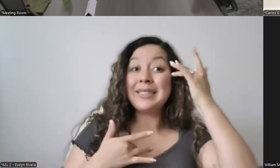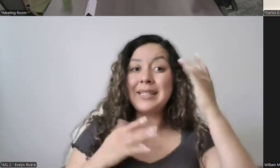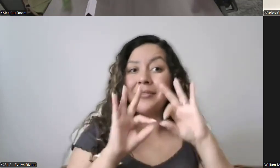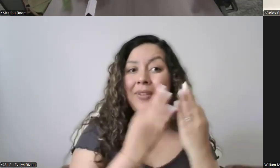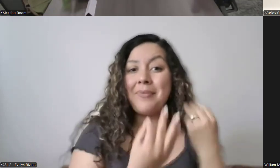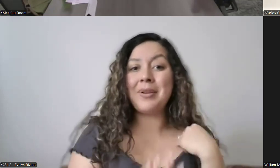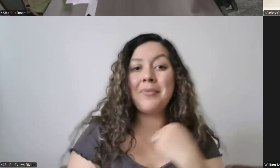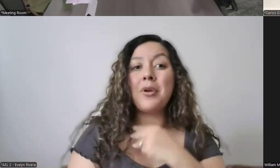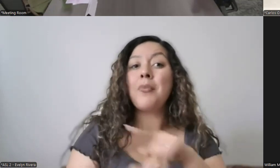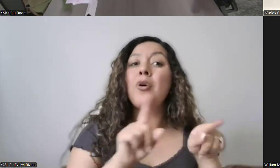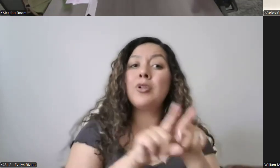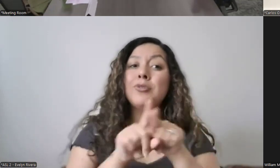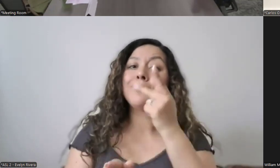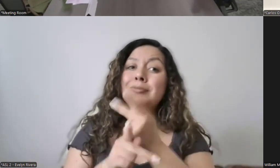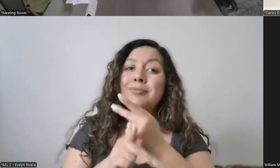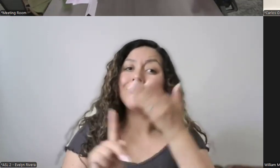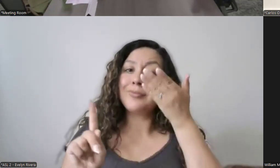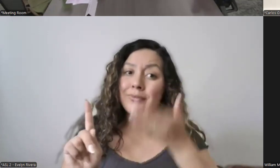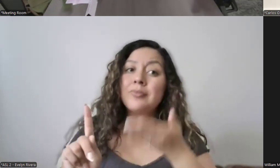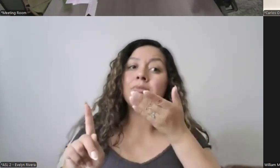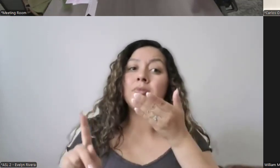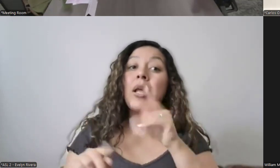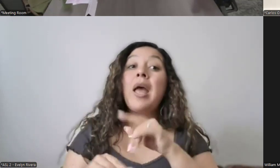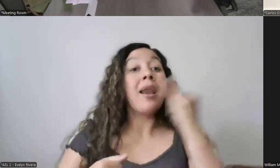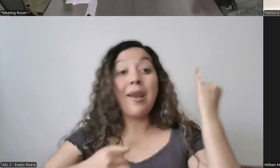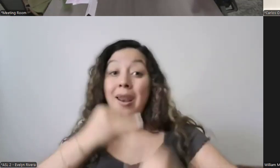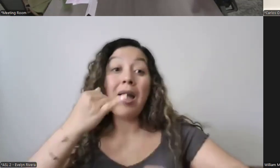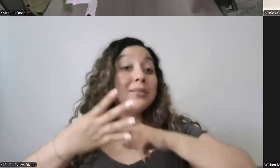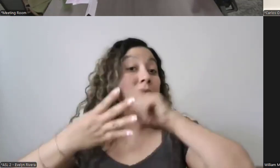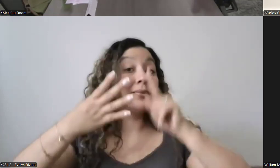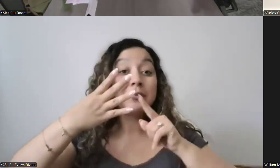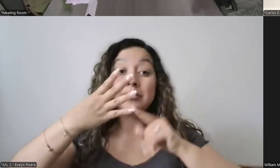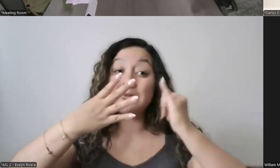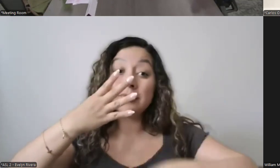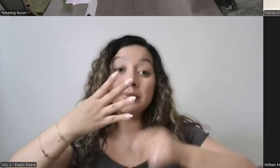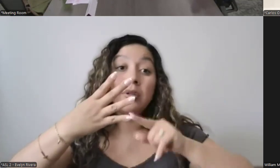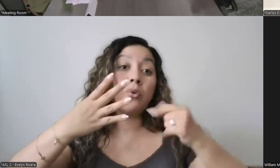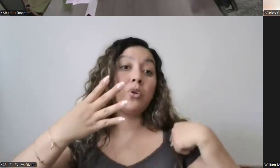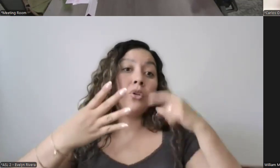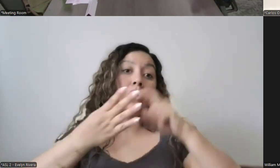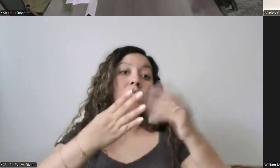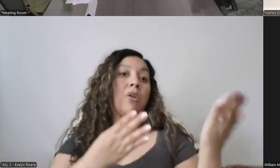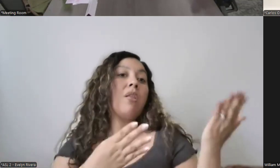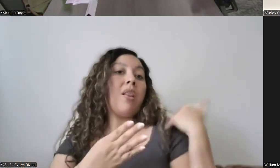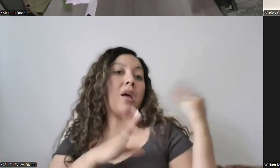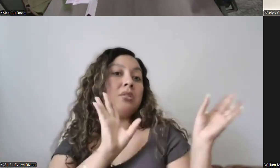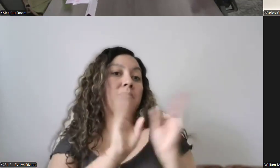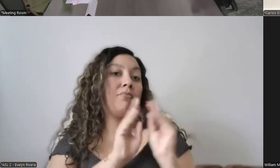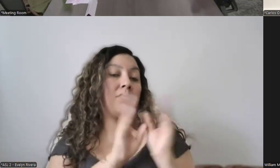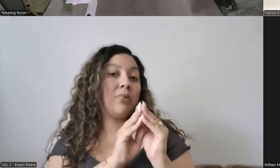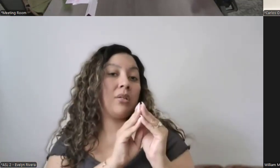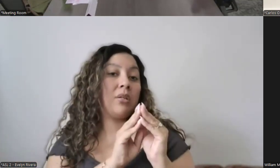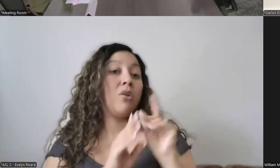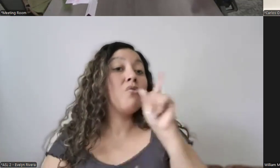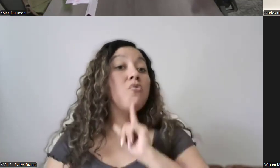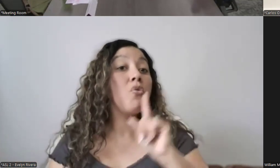too. And I think finally, we know from the Lancet Commission that loneliness is a substantial